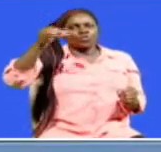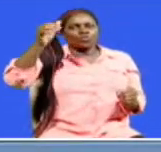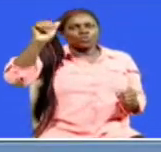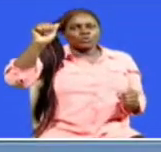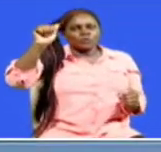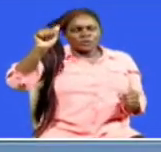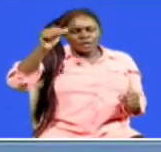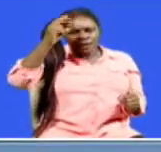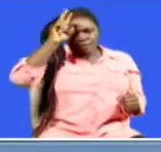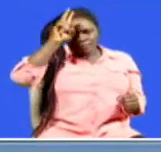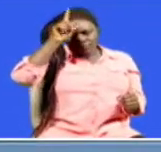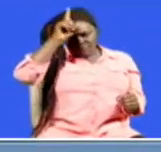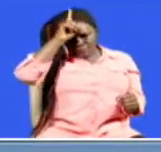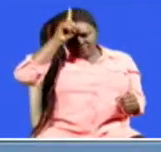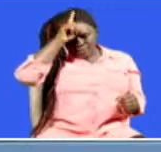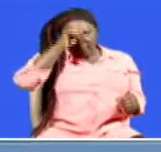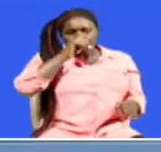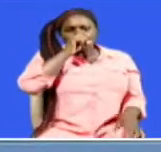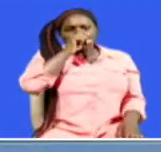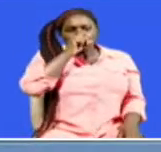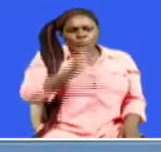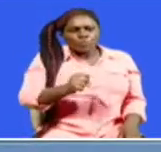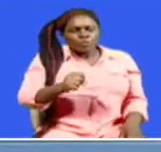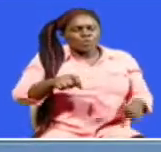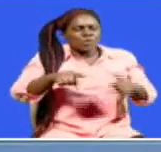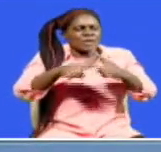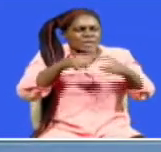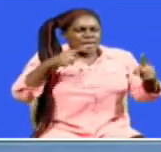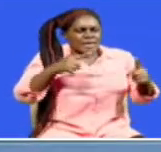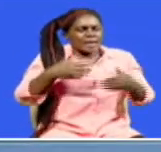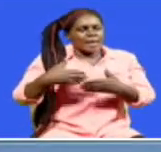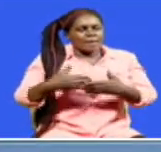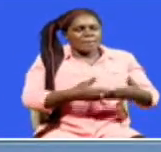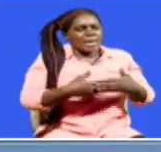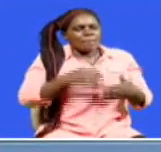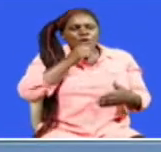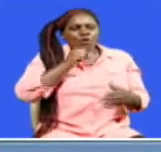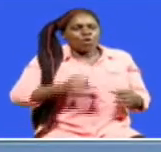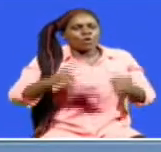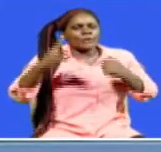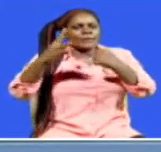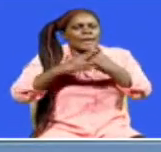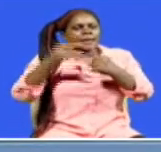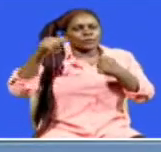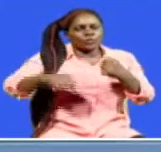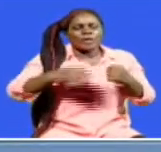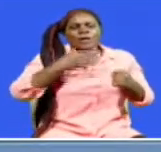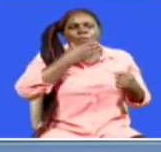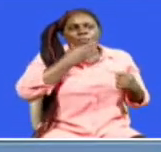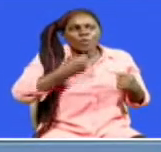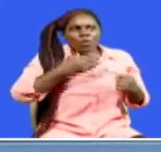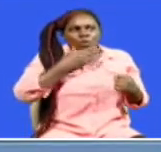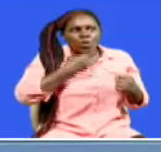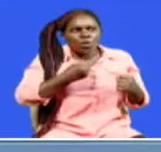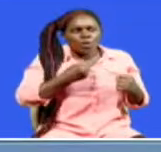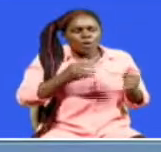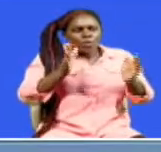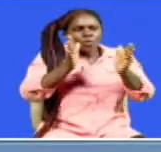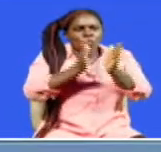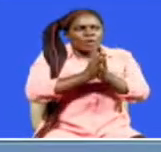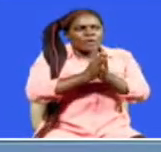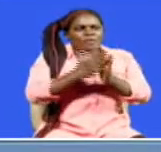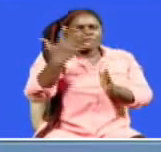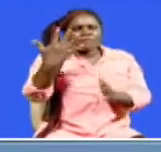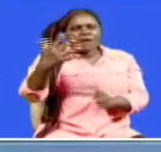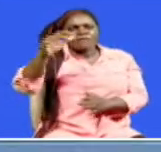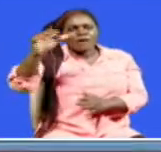County, after a pack of hyenas mauled a nine-year-old boy to death. The boy, who said to have been in the company of